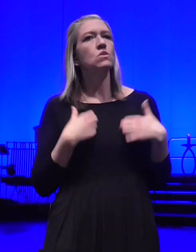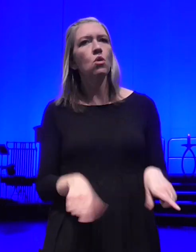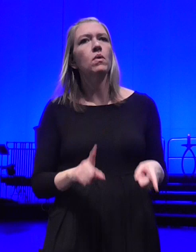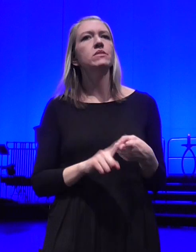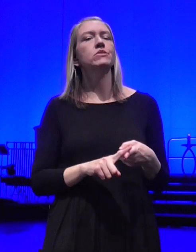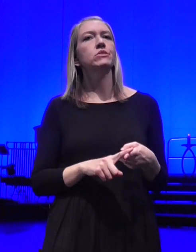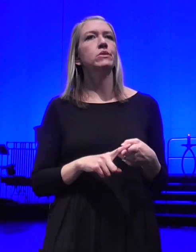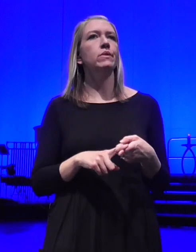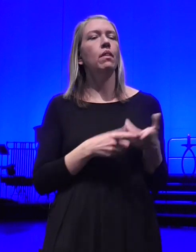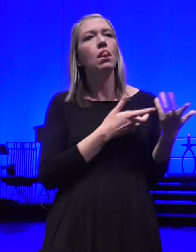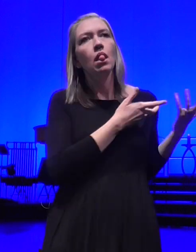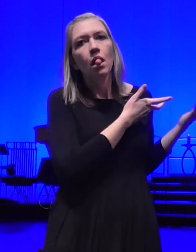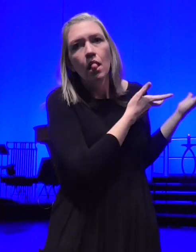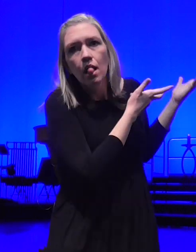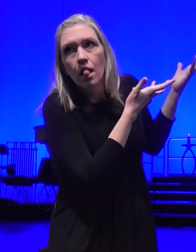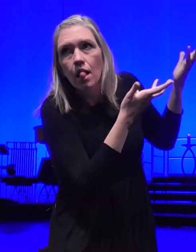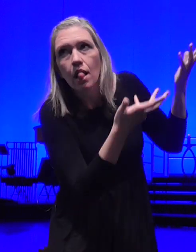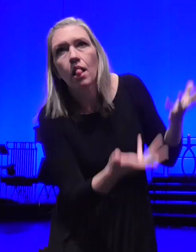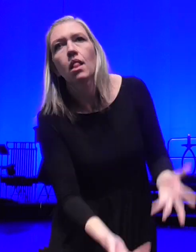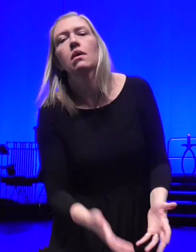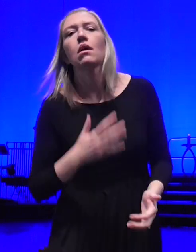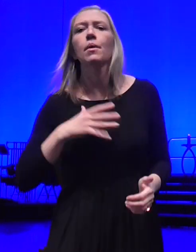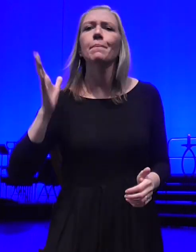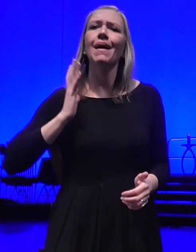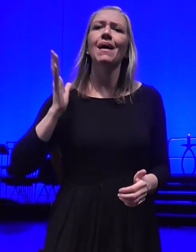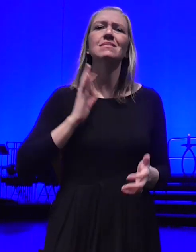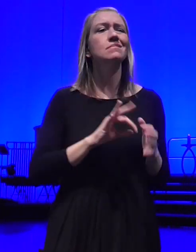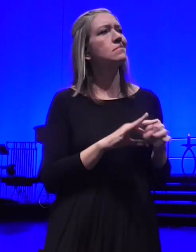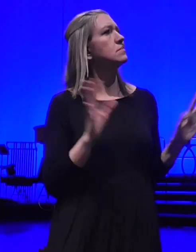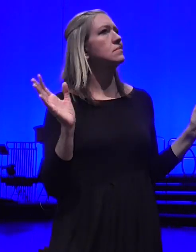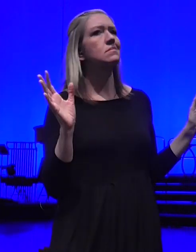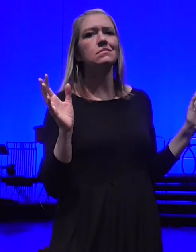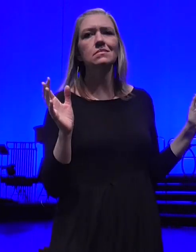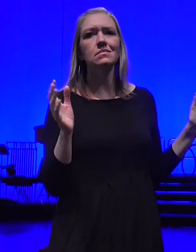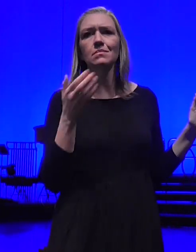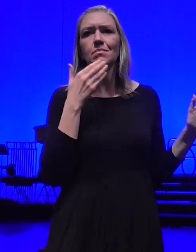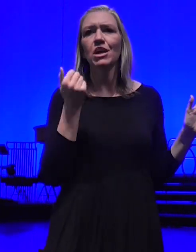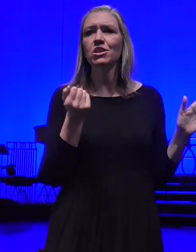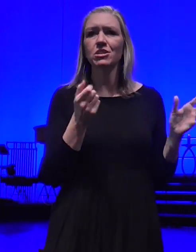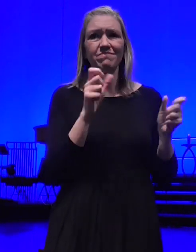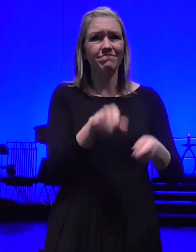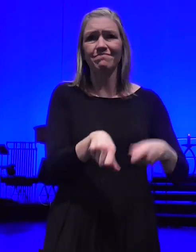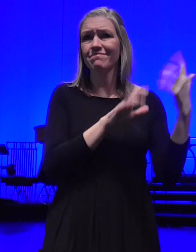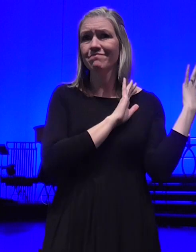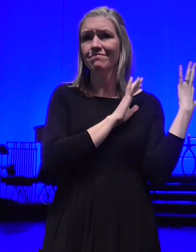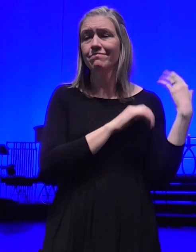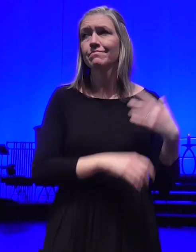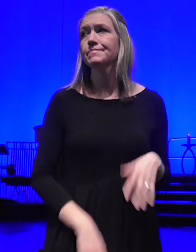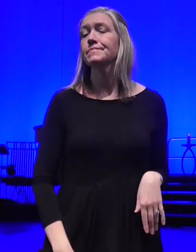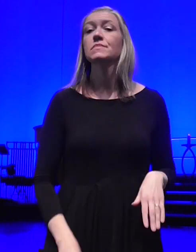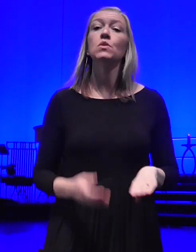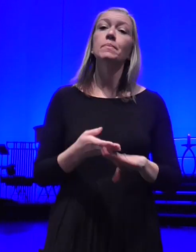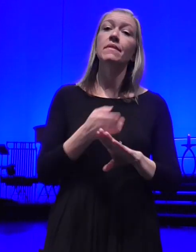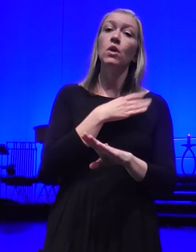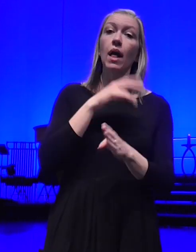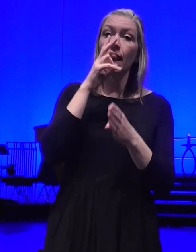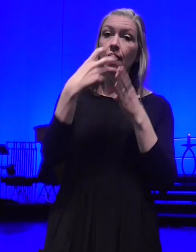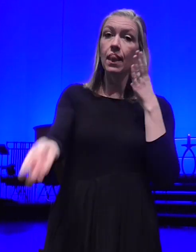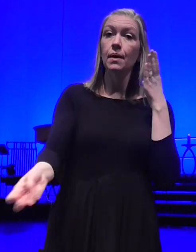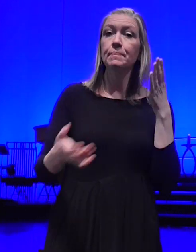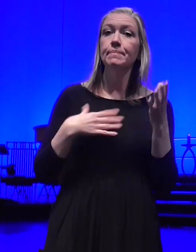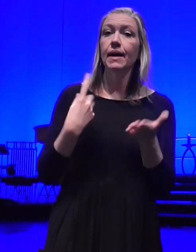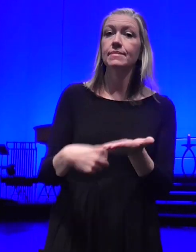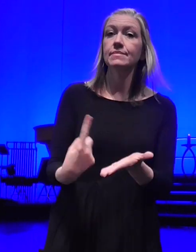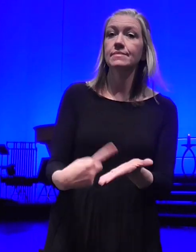carry around all of the past. We want to be able to let it go. So before I get into my talking points, I